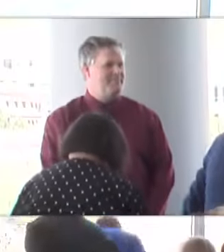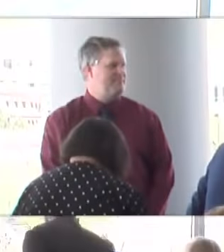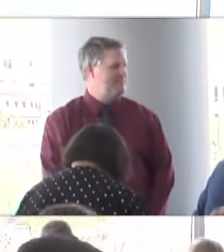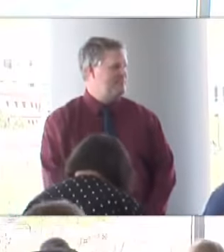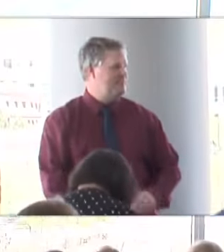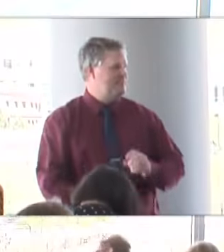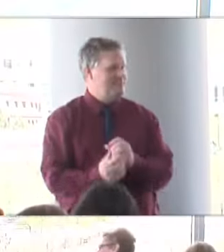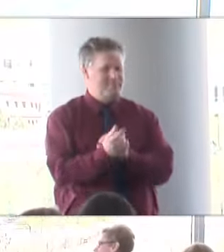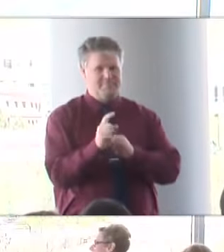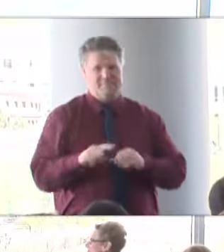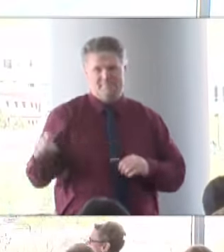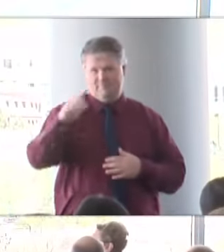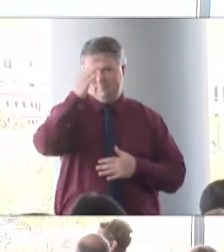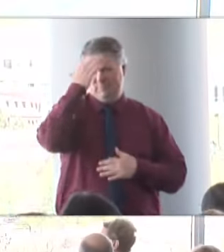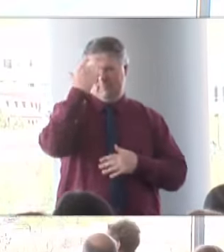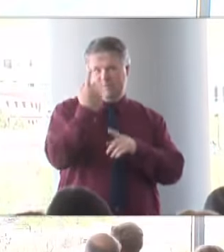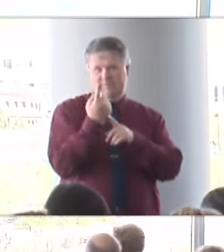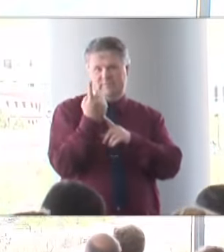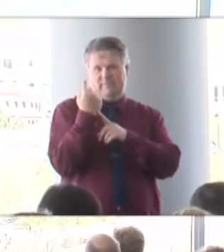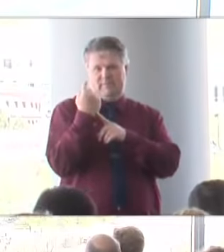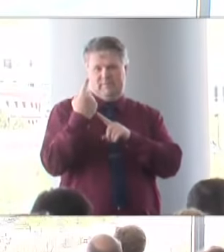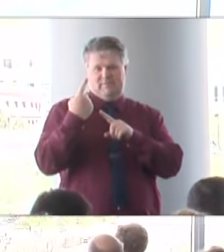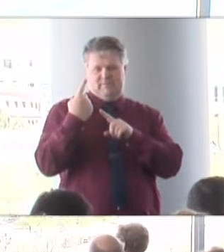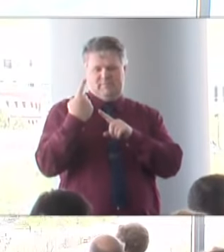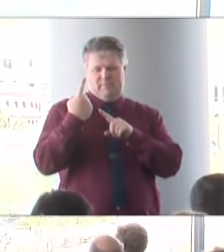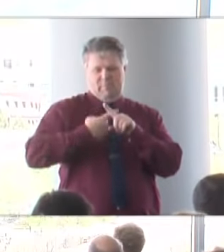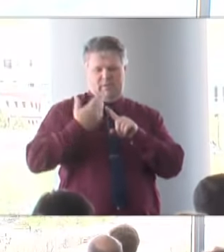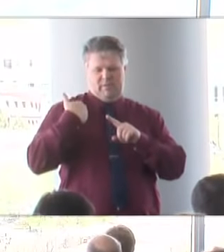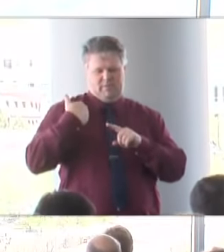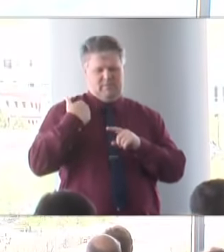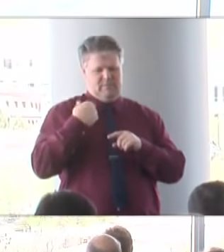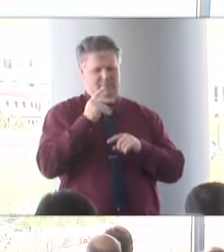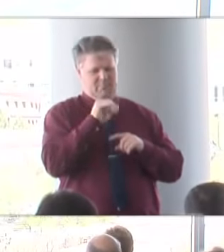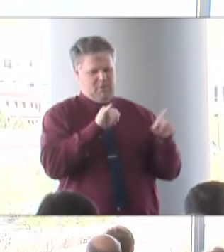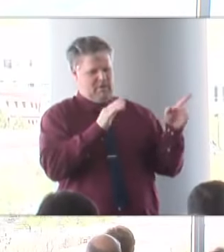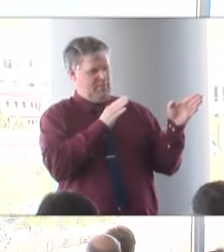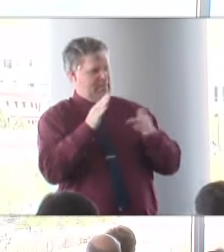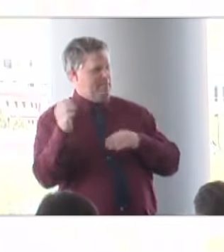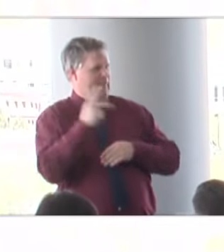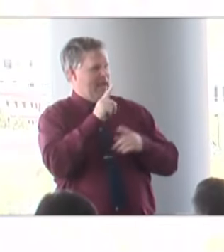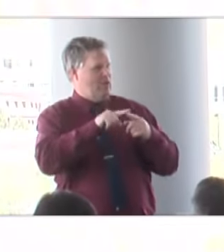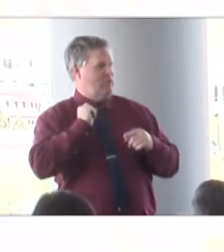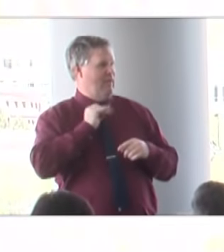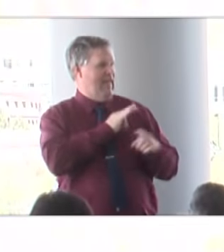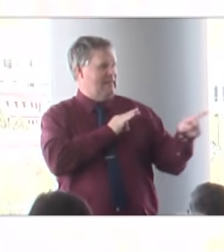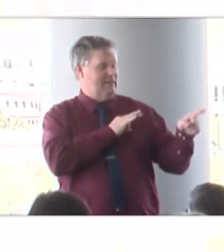As you may know, a year ago last month, Marty delayed his long planned return to faculty.